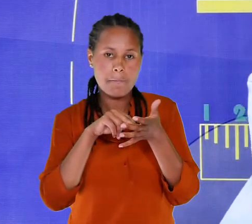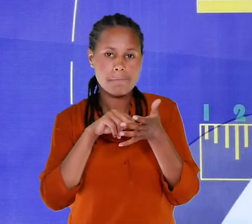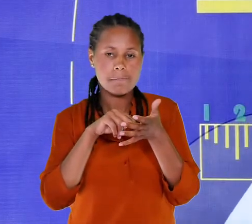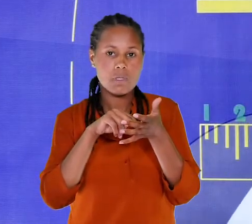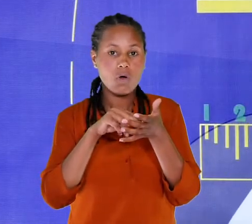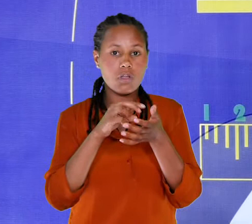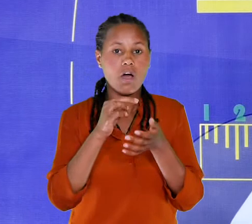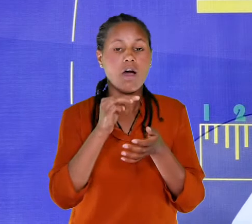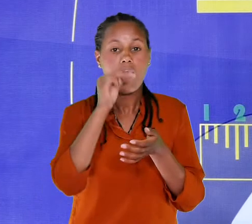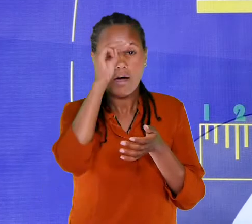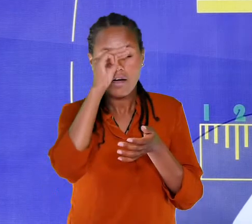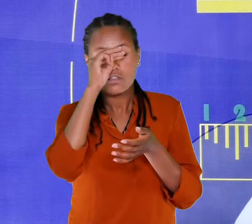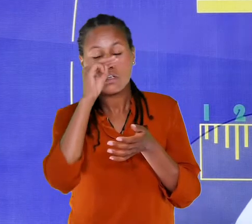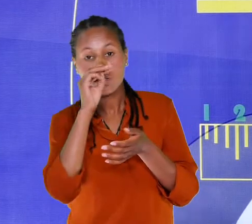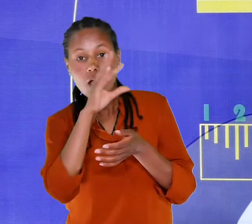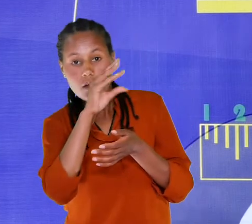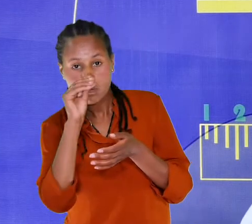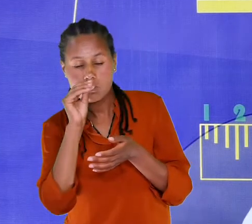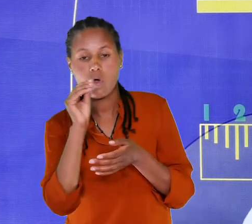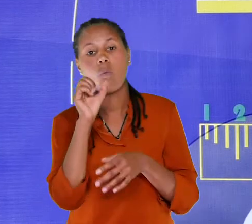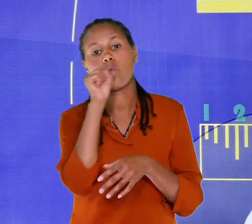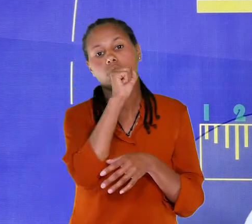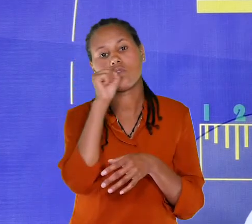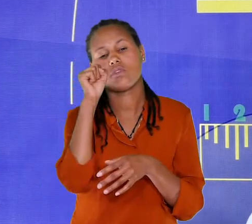Art and the music. Art